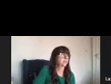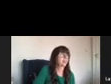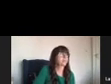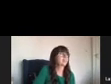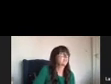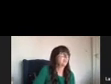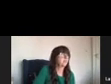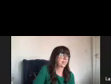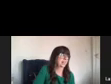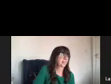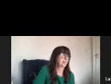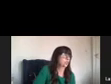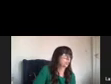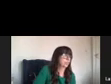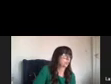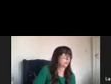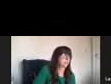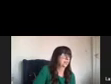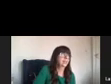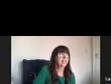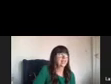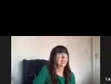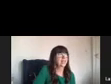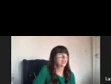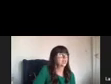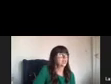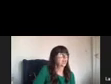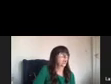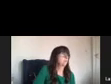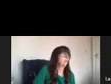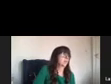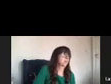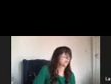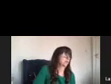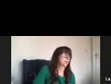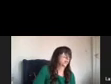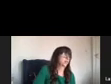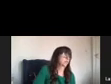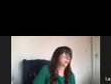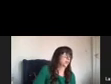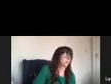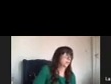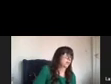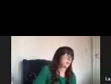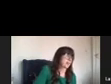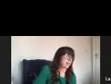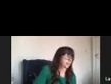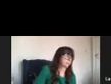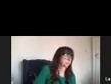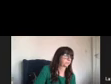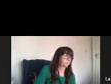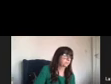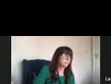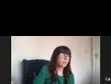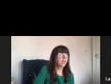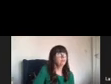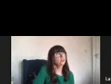Conservative government, have made it very clear that they're not interested in recognising British Sign Language and having a BSL